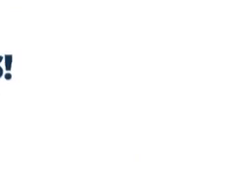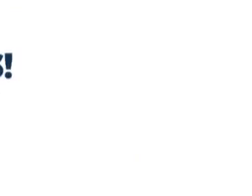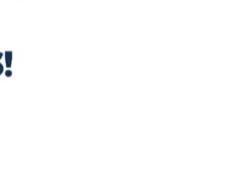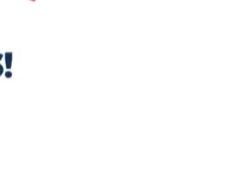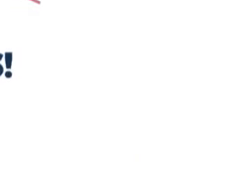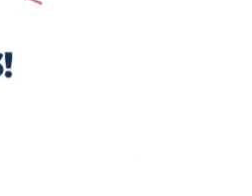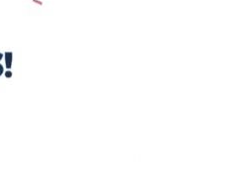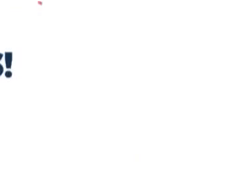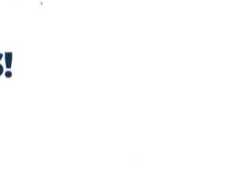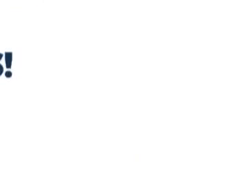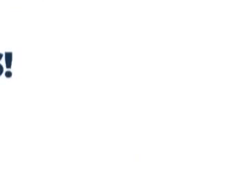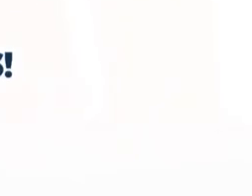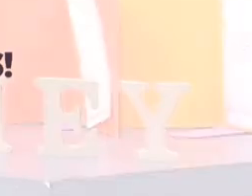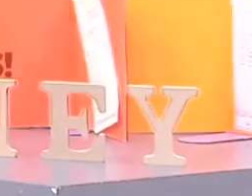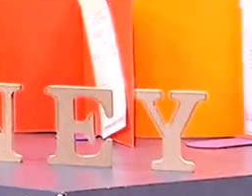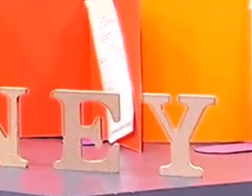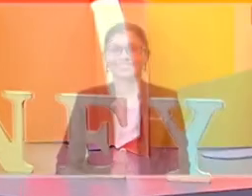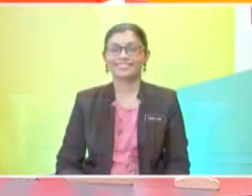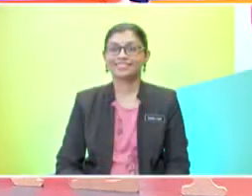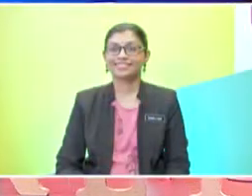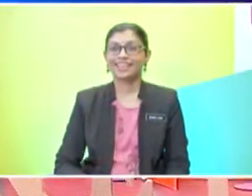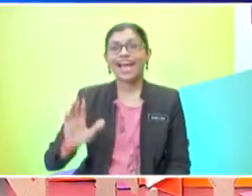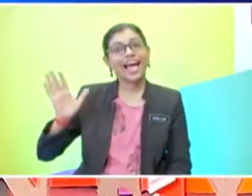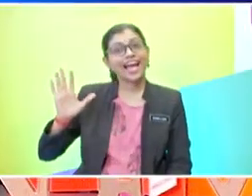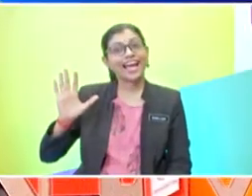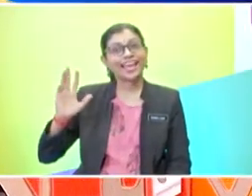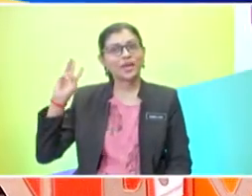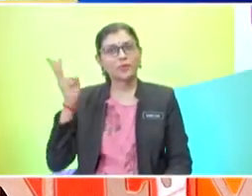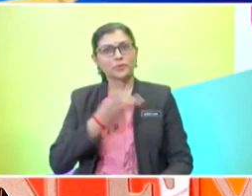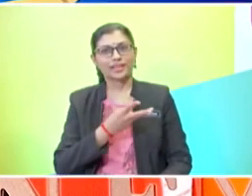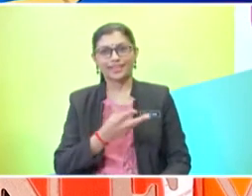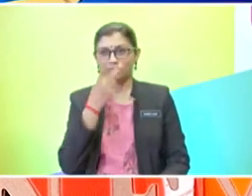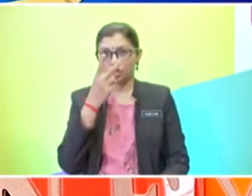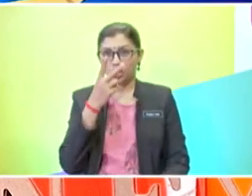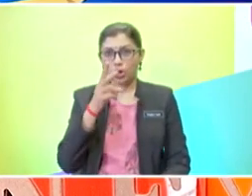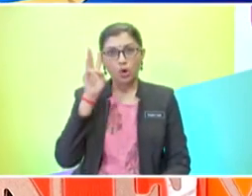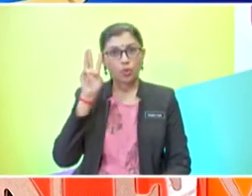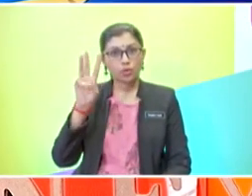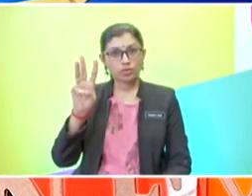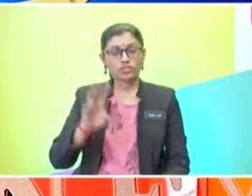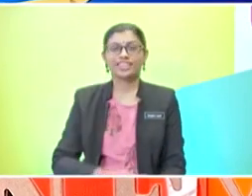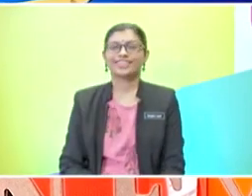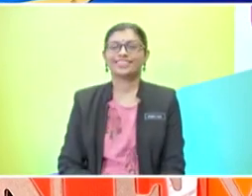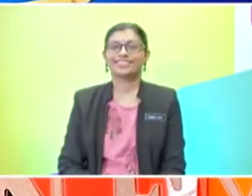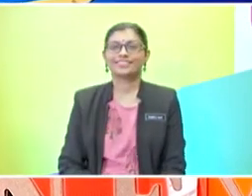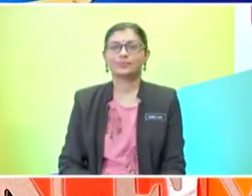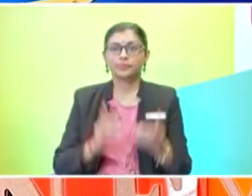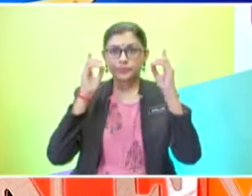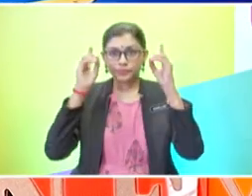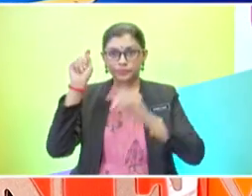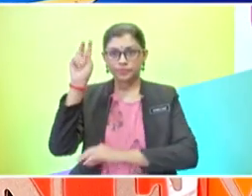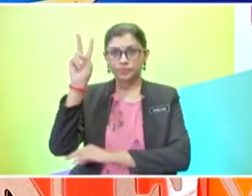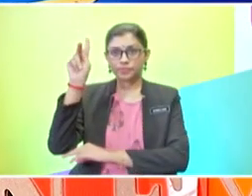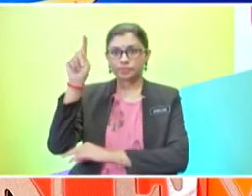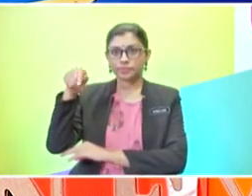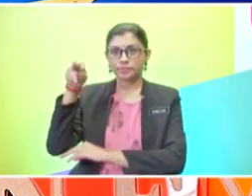TV KPM. Welcome back. You're now watching Level 2 on DidikTV KPM. Our subject for